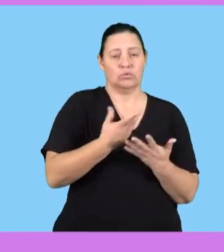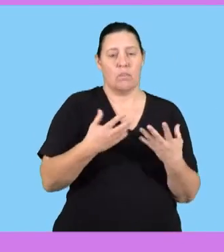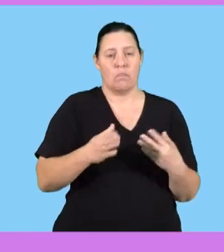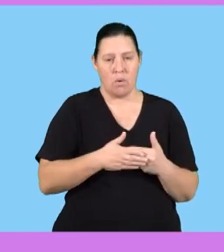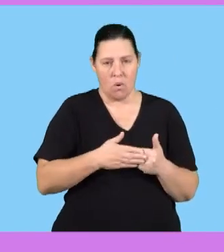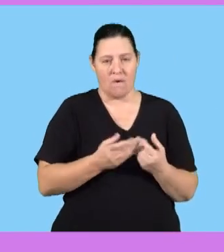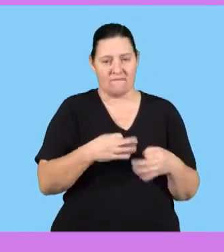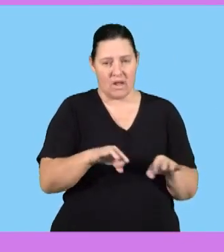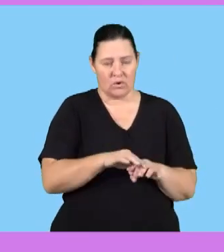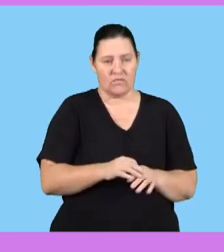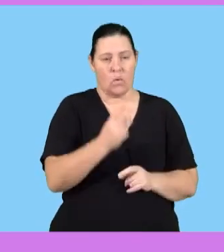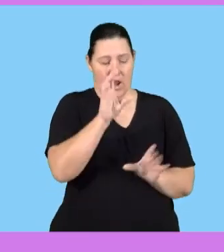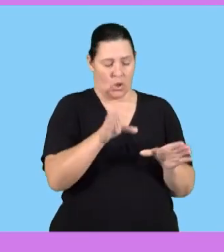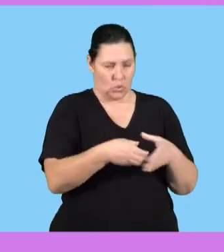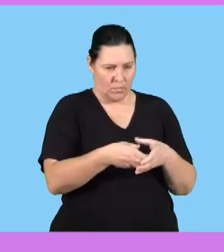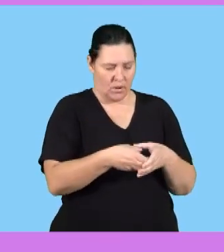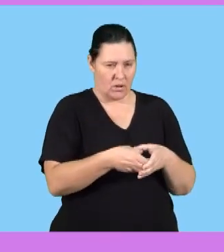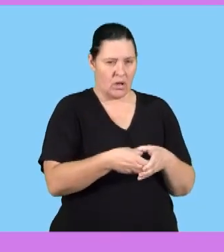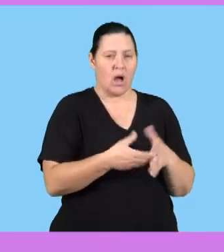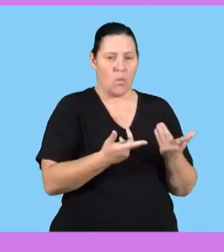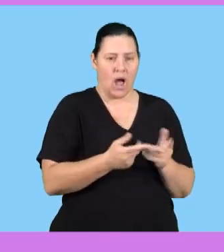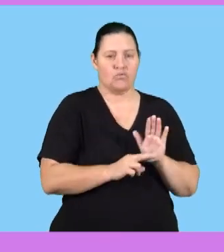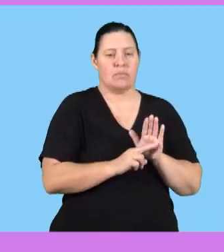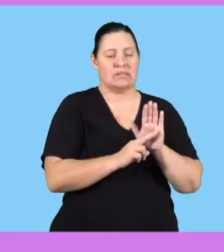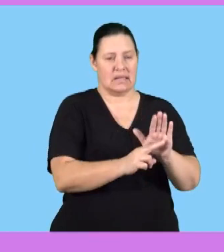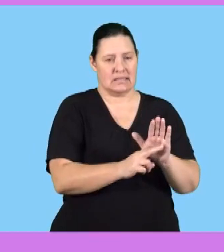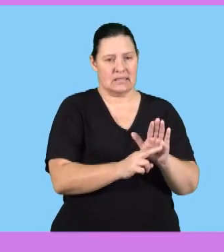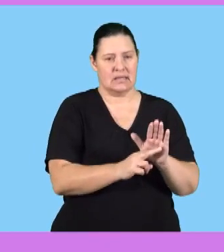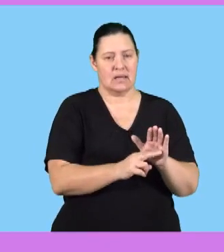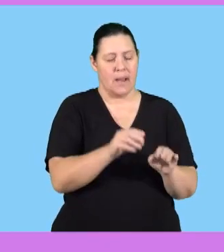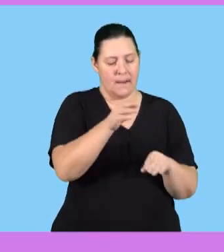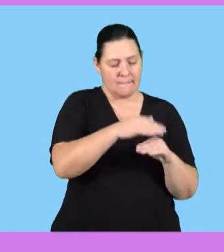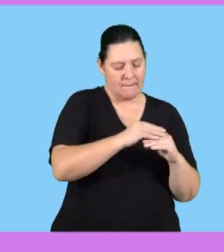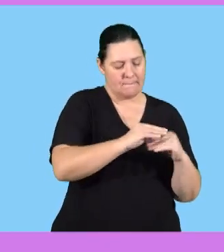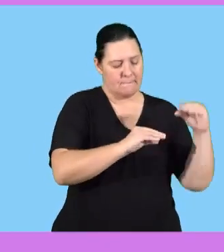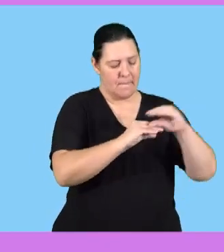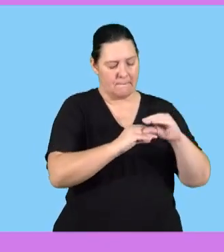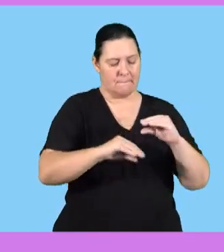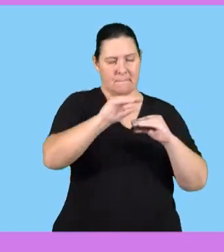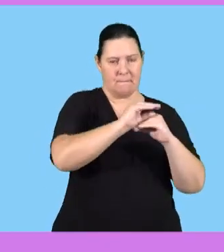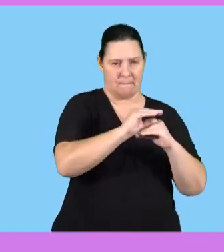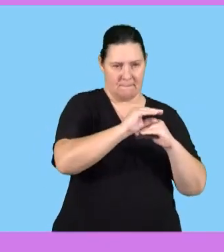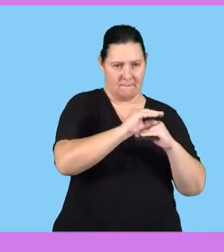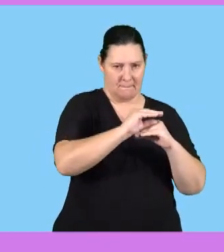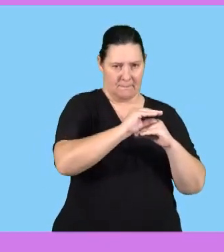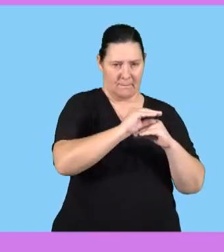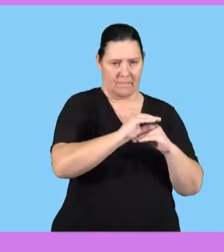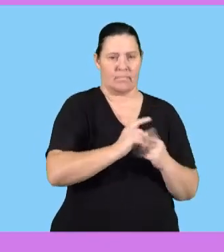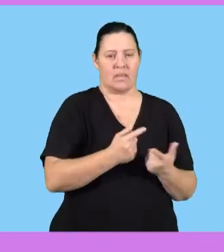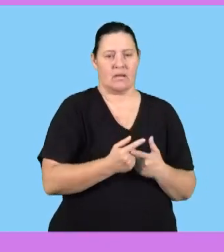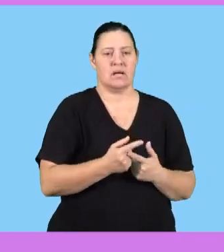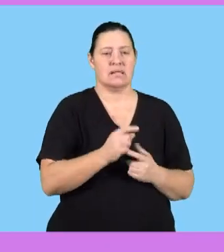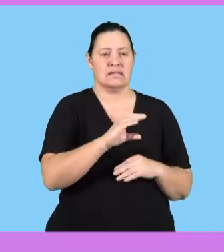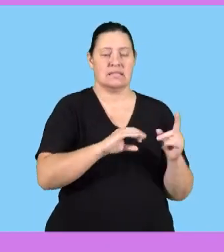graphs, two or more data values per category are compared and represented by bars being stacked on top of each other,